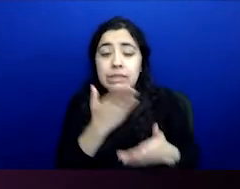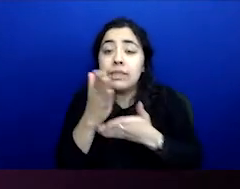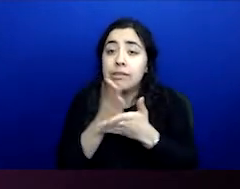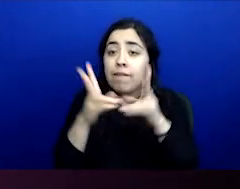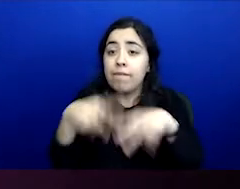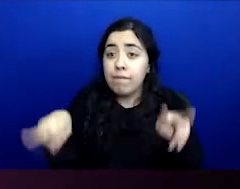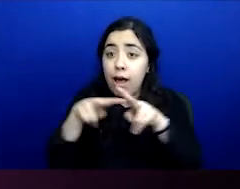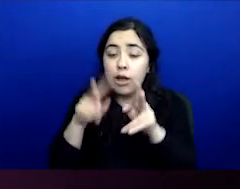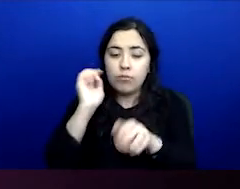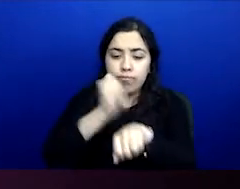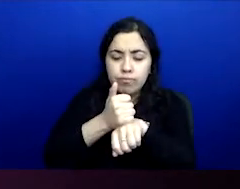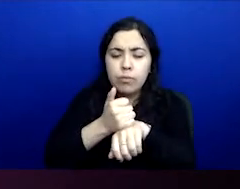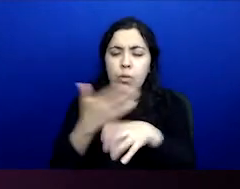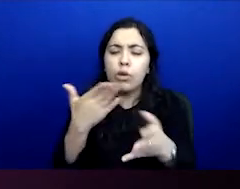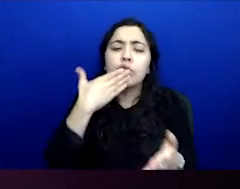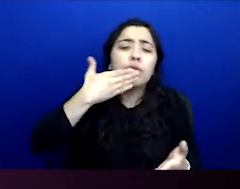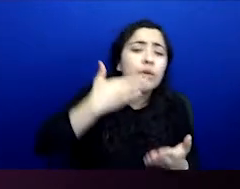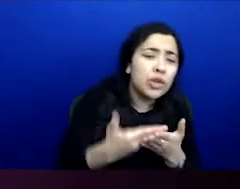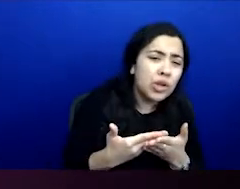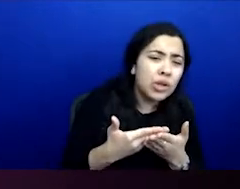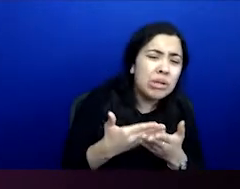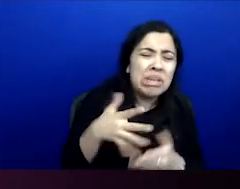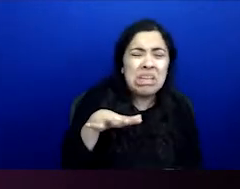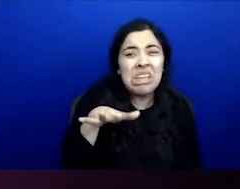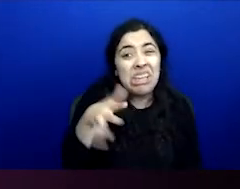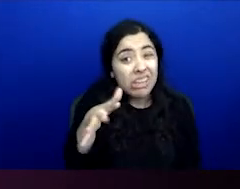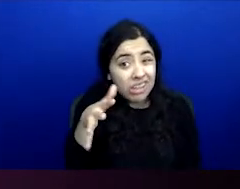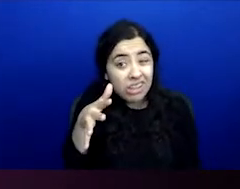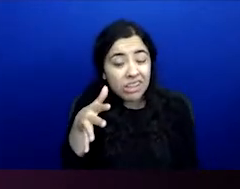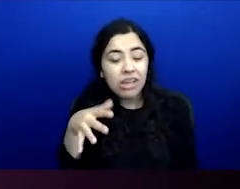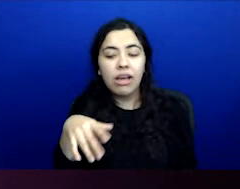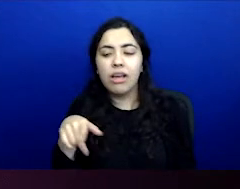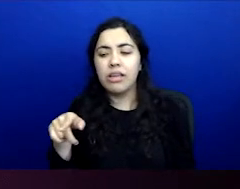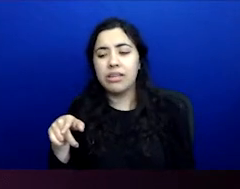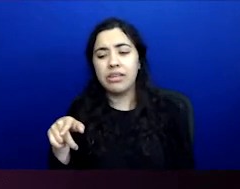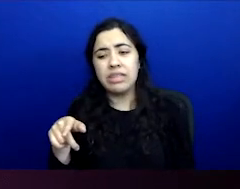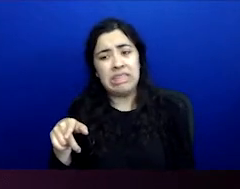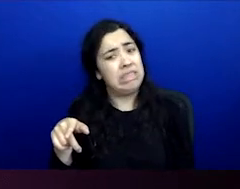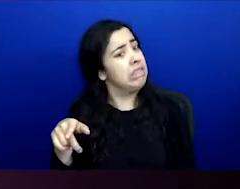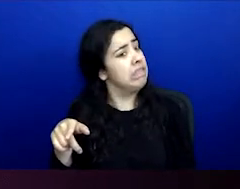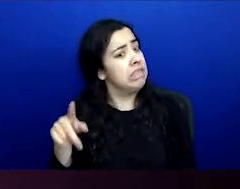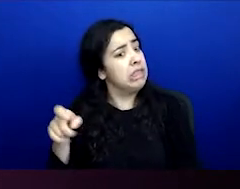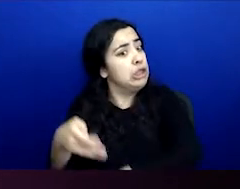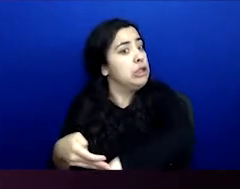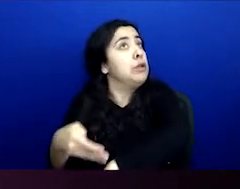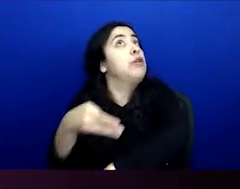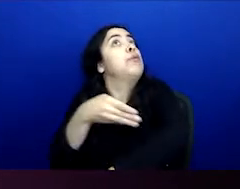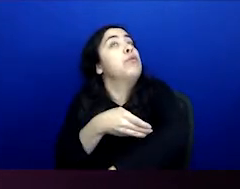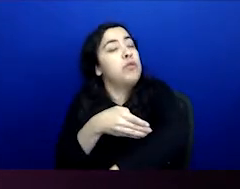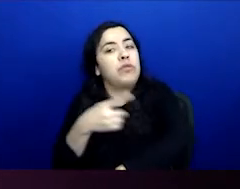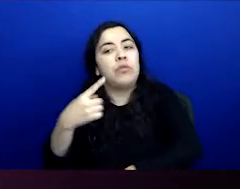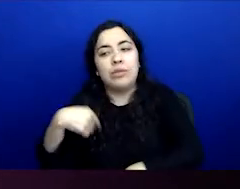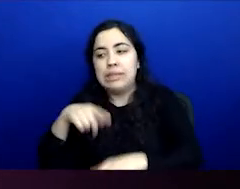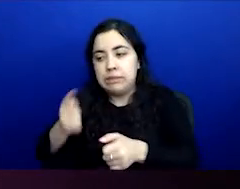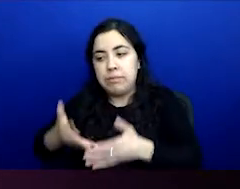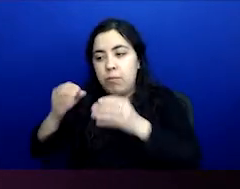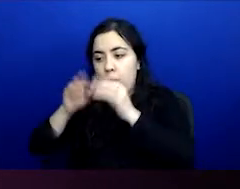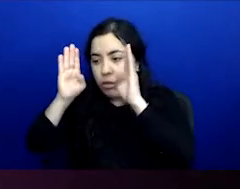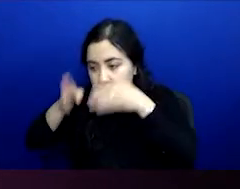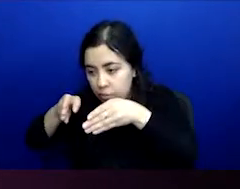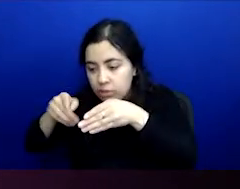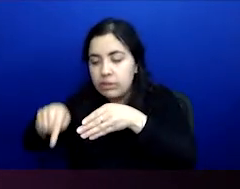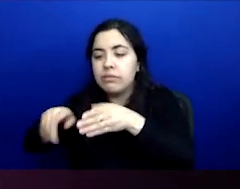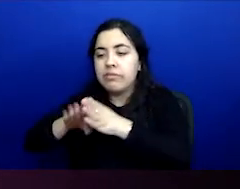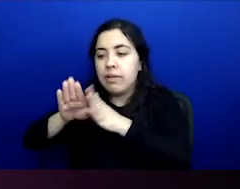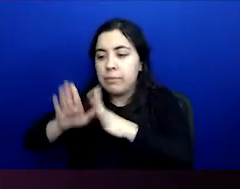understand what's good, what's kind of eh, and then maybe where we need to spend some more time as a development team to kind of optimize